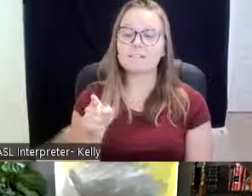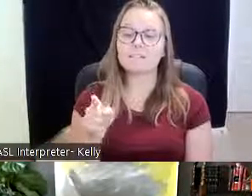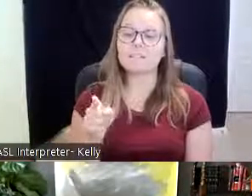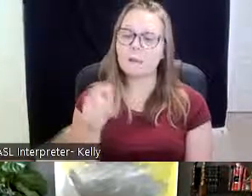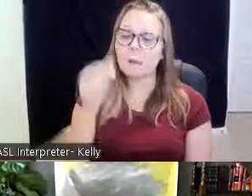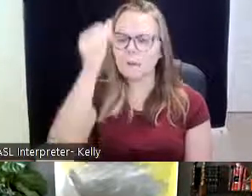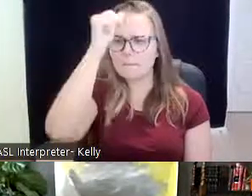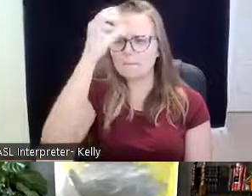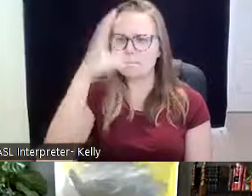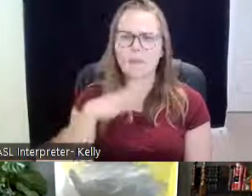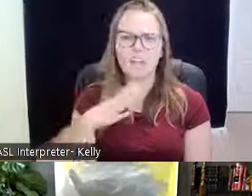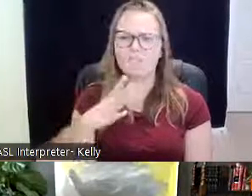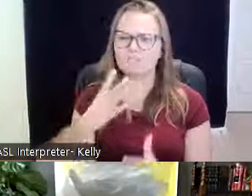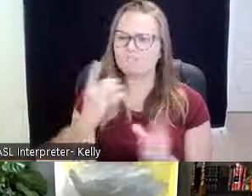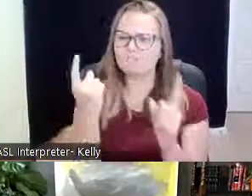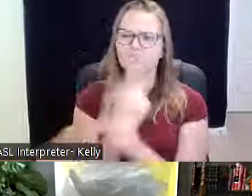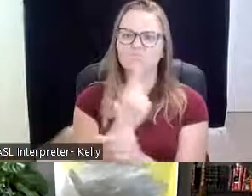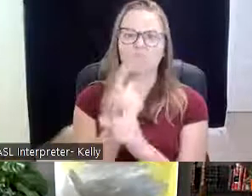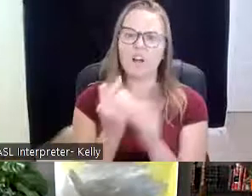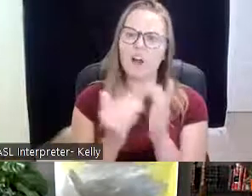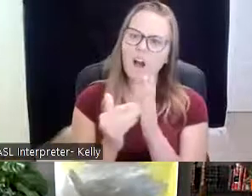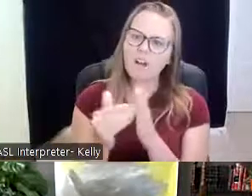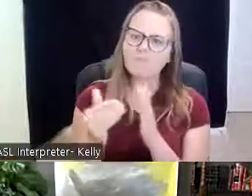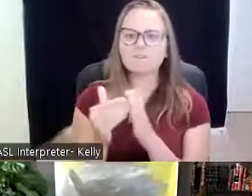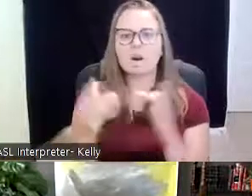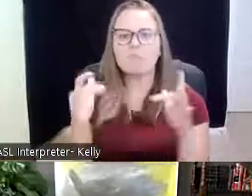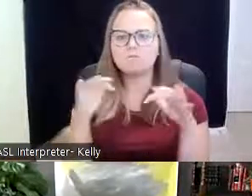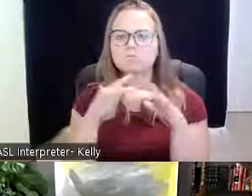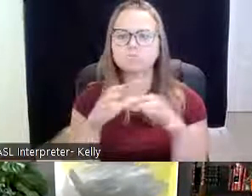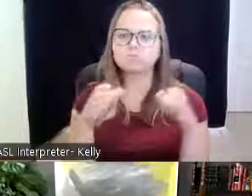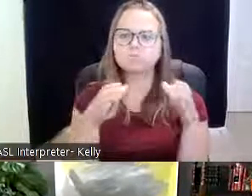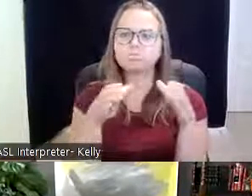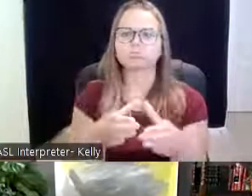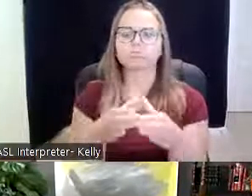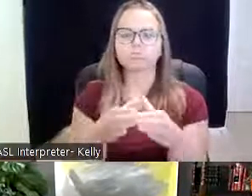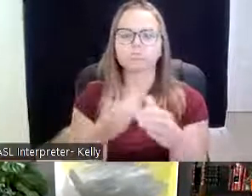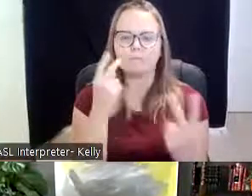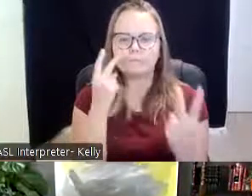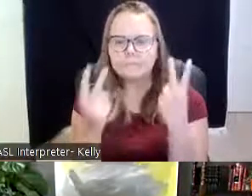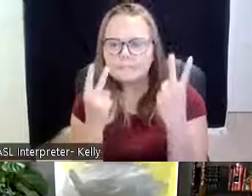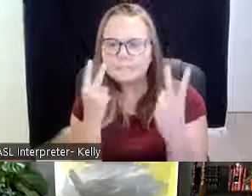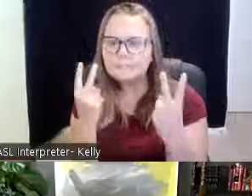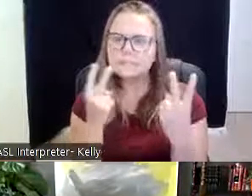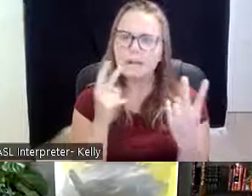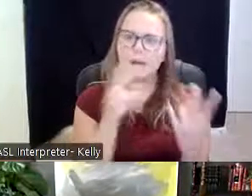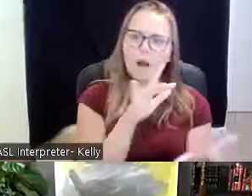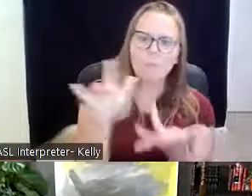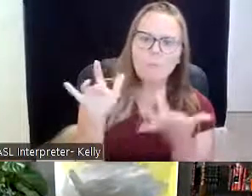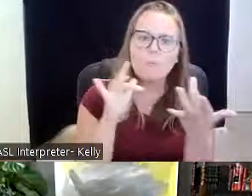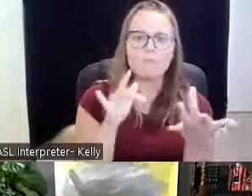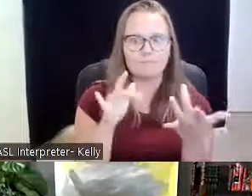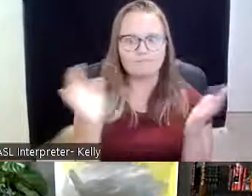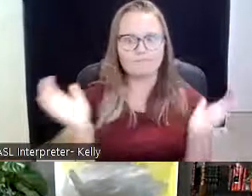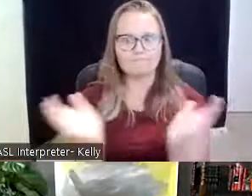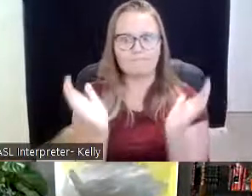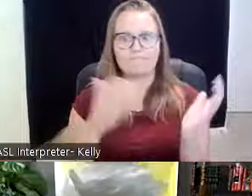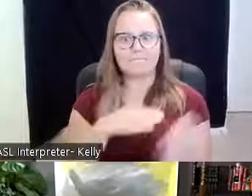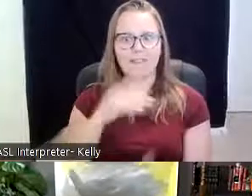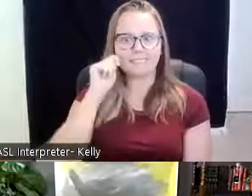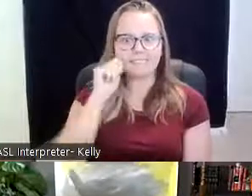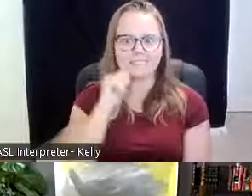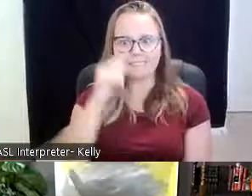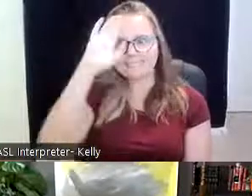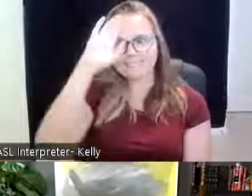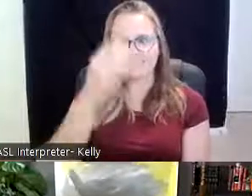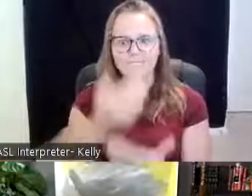men regularly gather in town to visit, as seen here. So of course, I encouraged my teenage son to jump